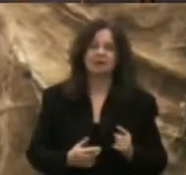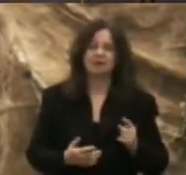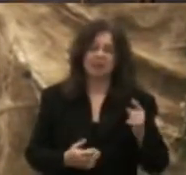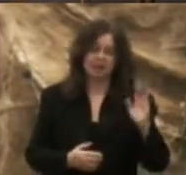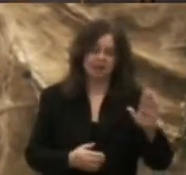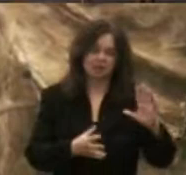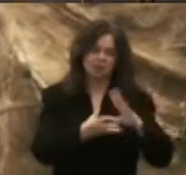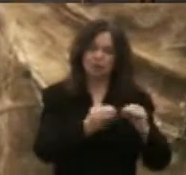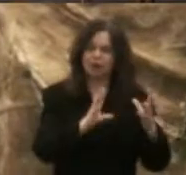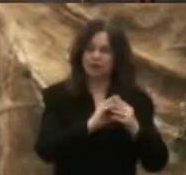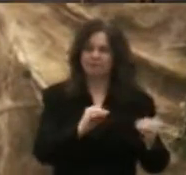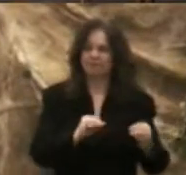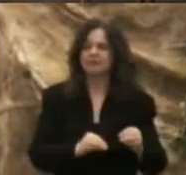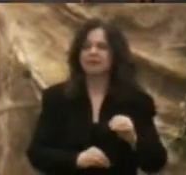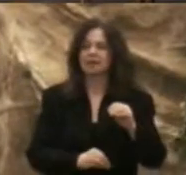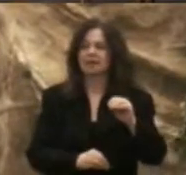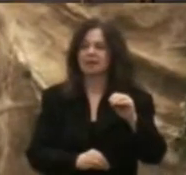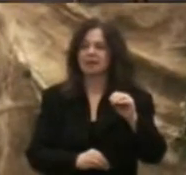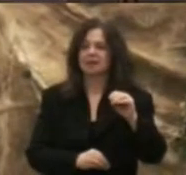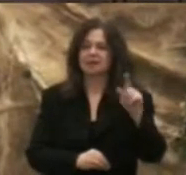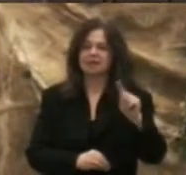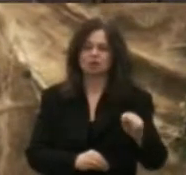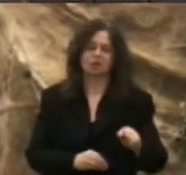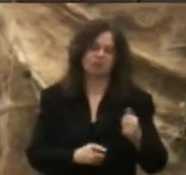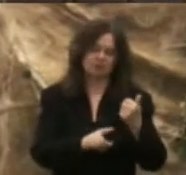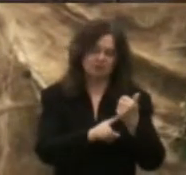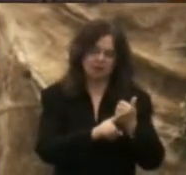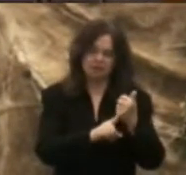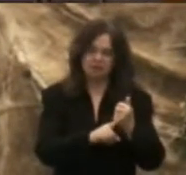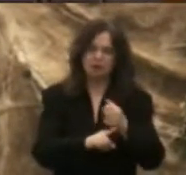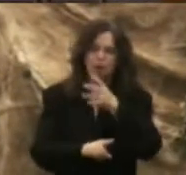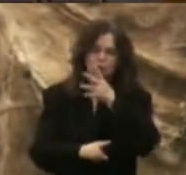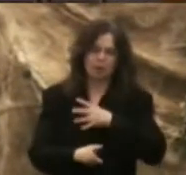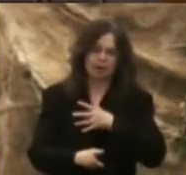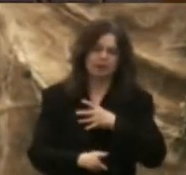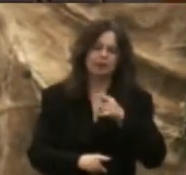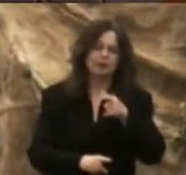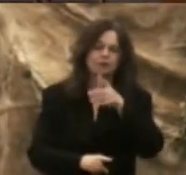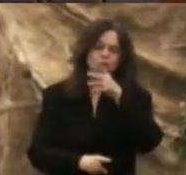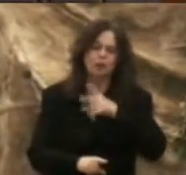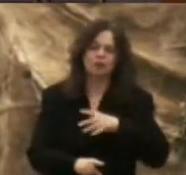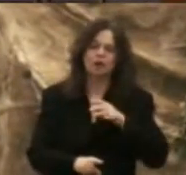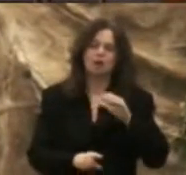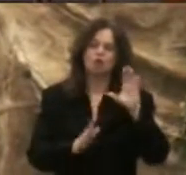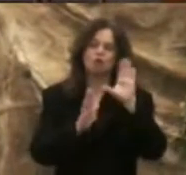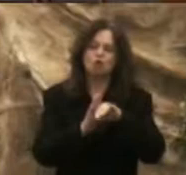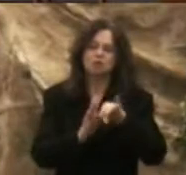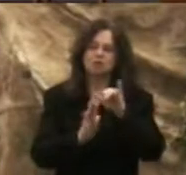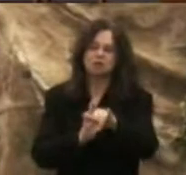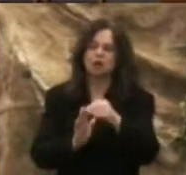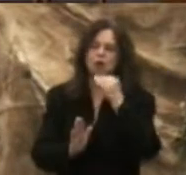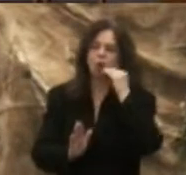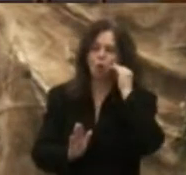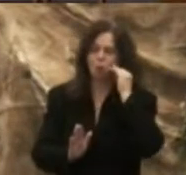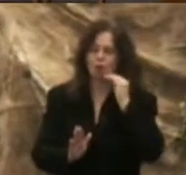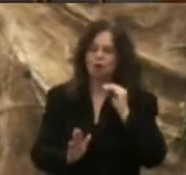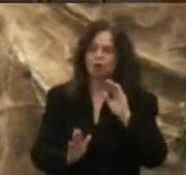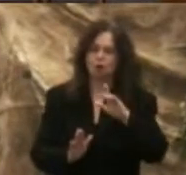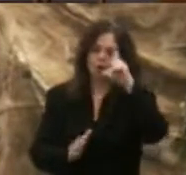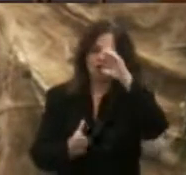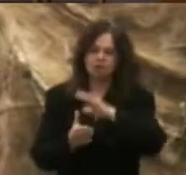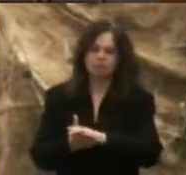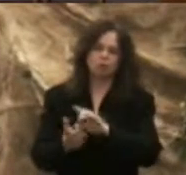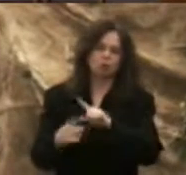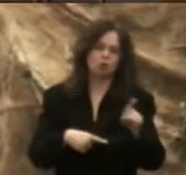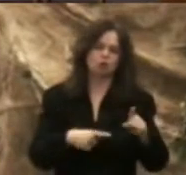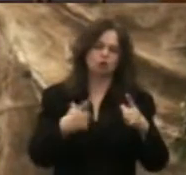a woman in India who is forced to stay home while her husband goes off to the big city hoping to earn a